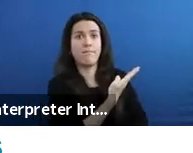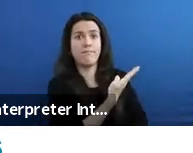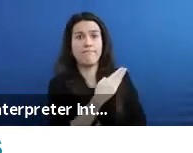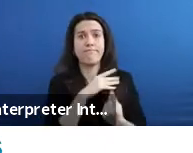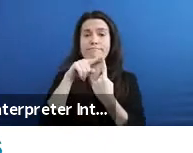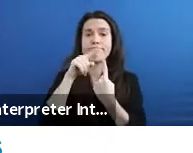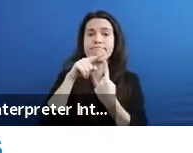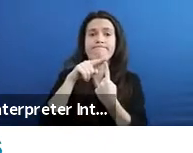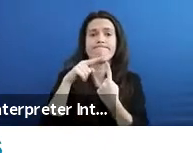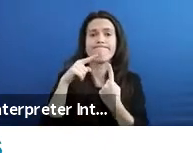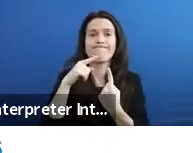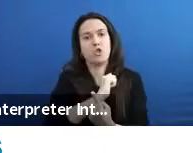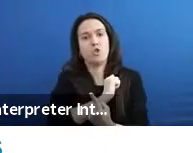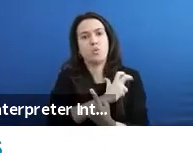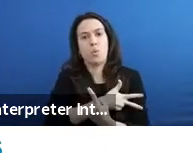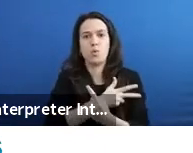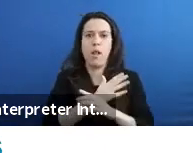protection,